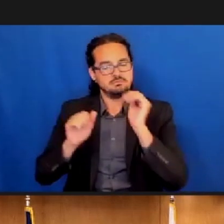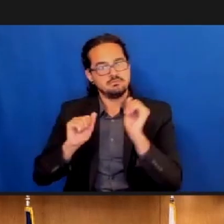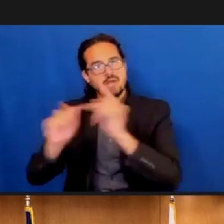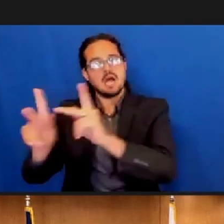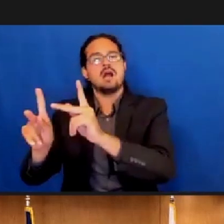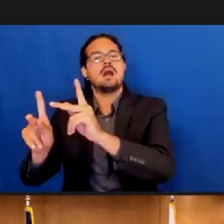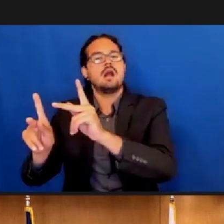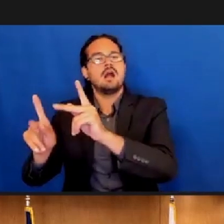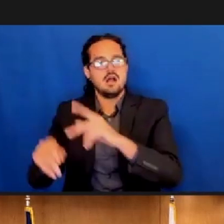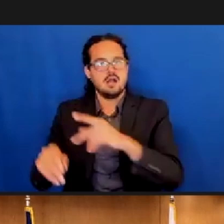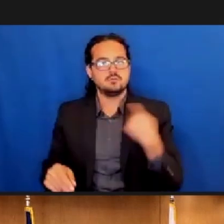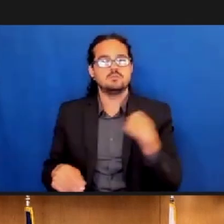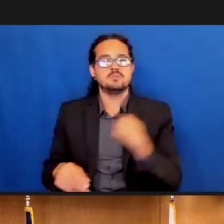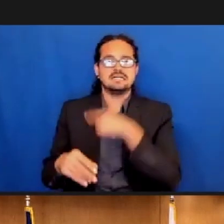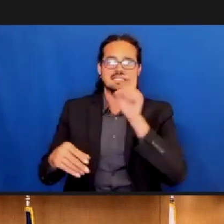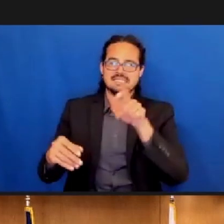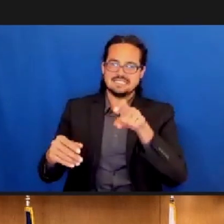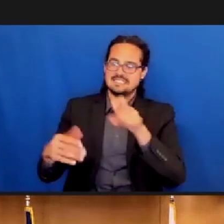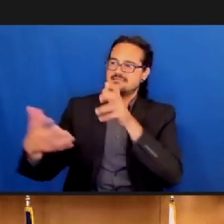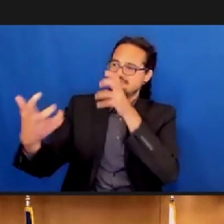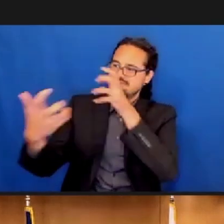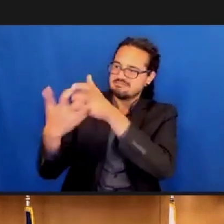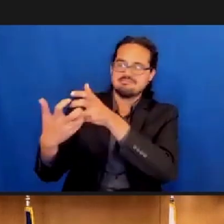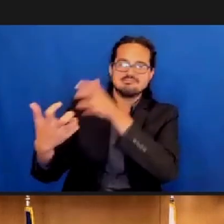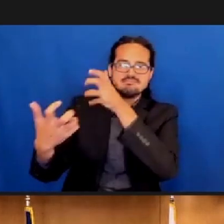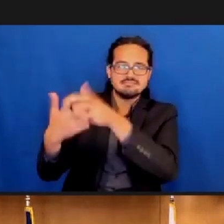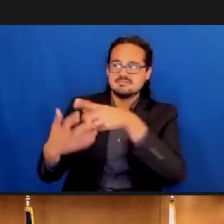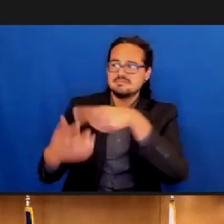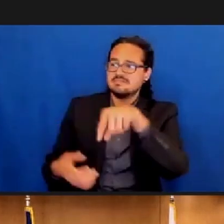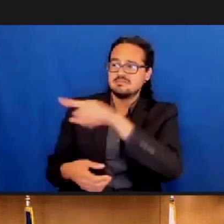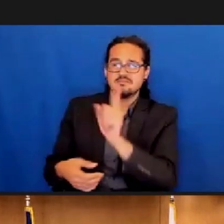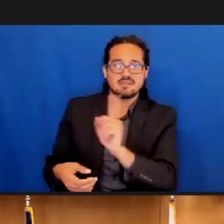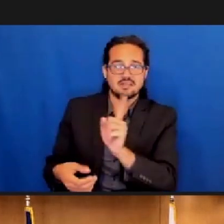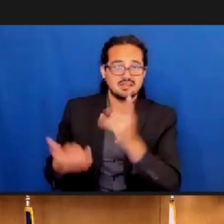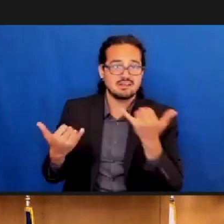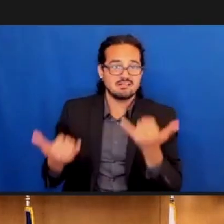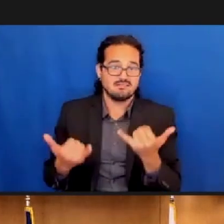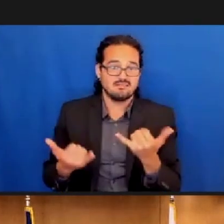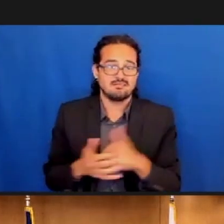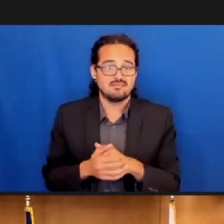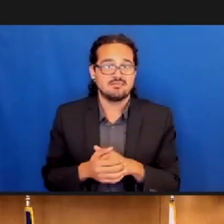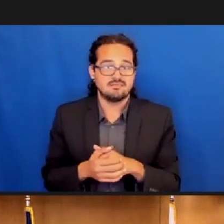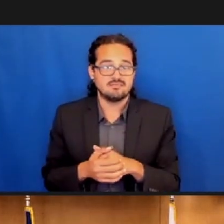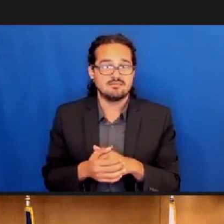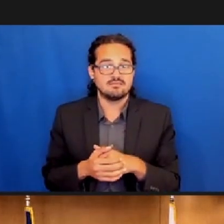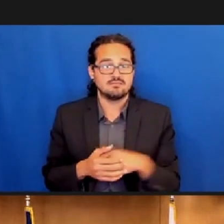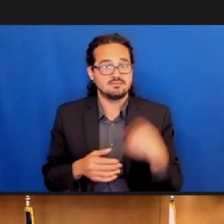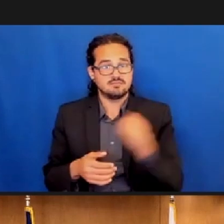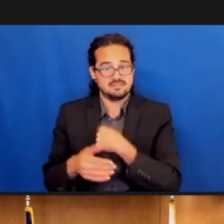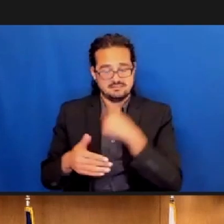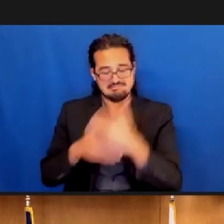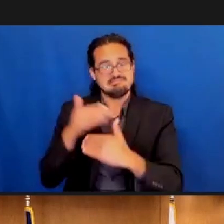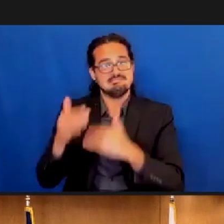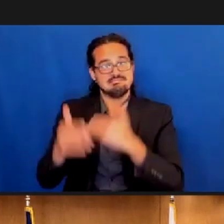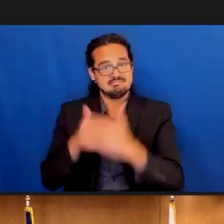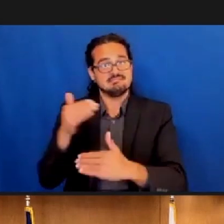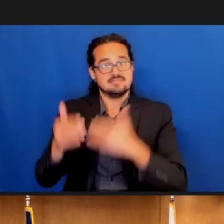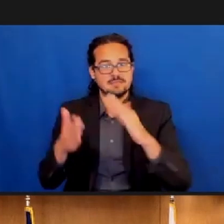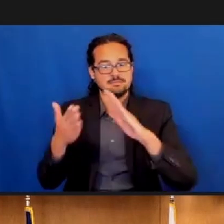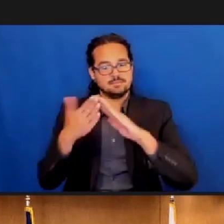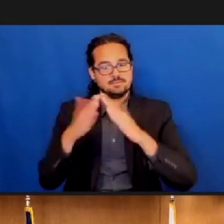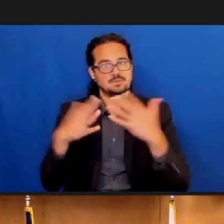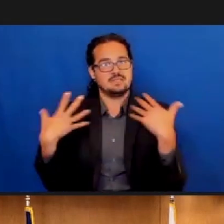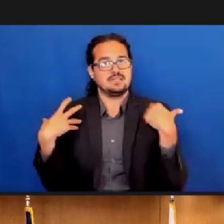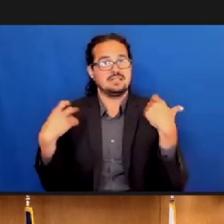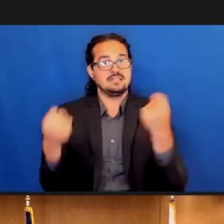one of us. We're on the road to community immunity, and for those of you that haven't yet had a chance to be vaccinated, there's still time to roll up